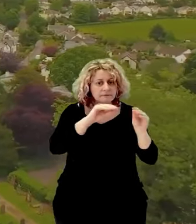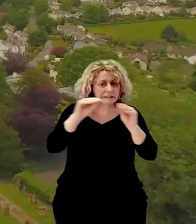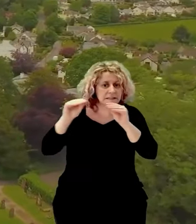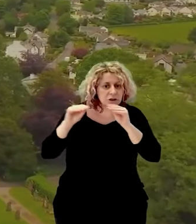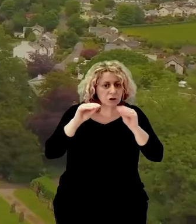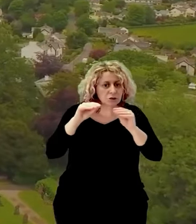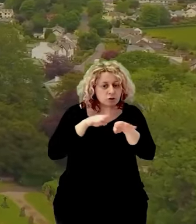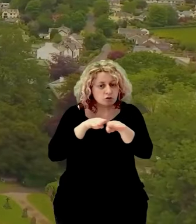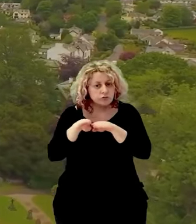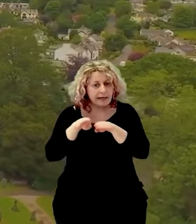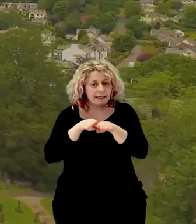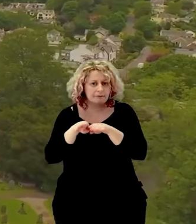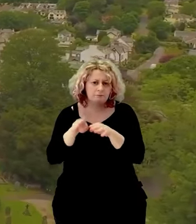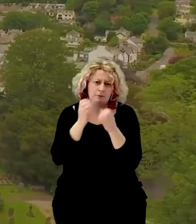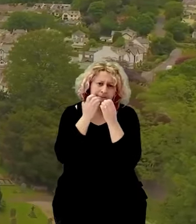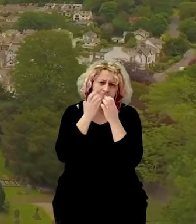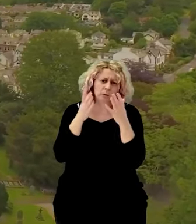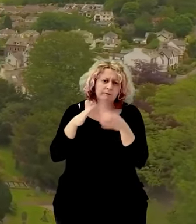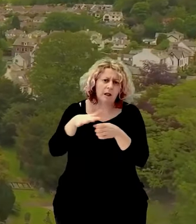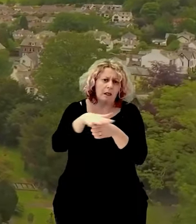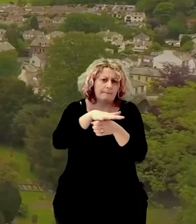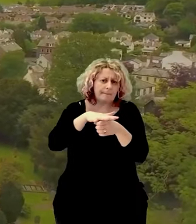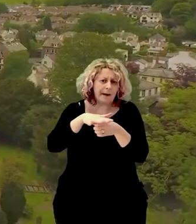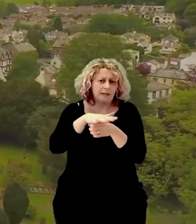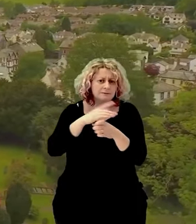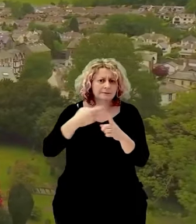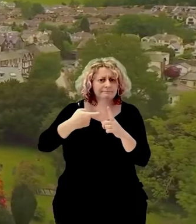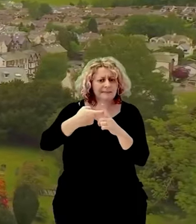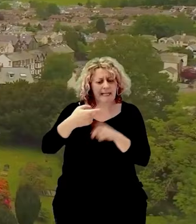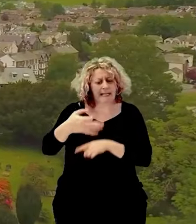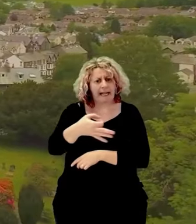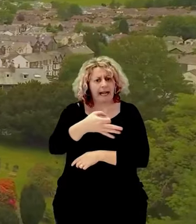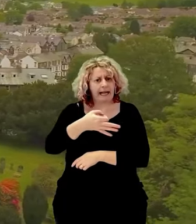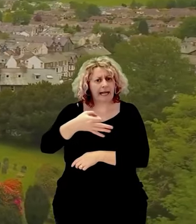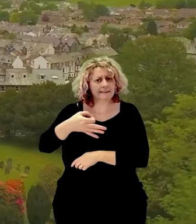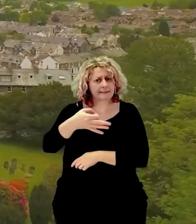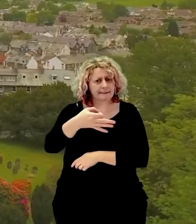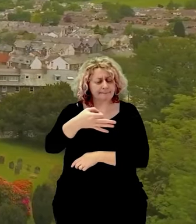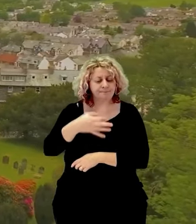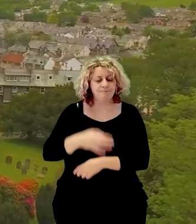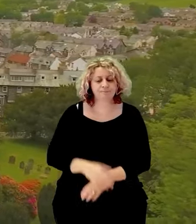beautiful surroundings in the heart of the Lake District.